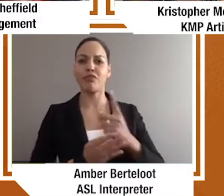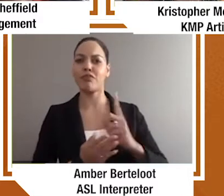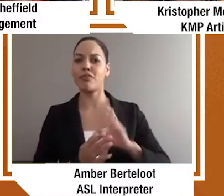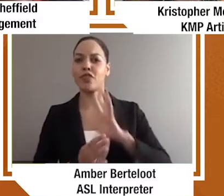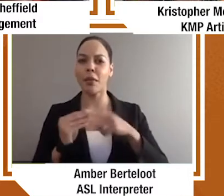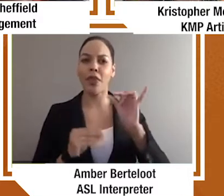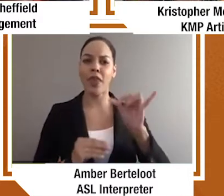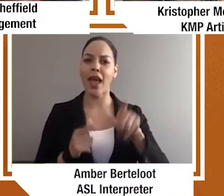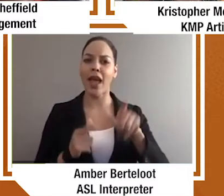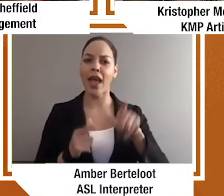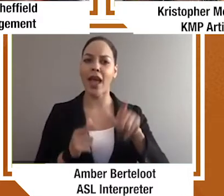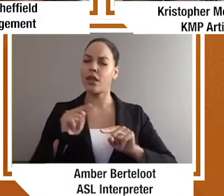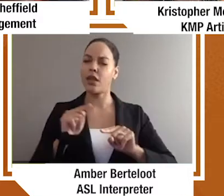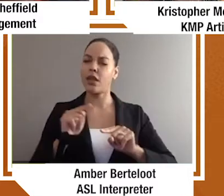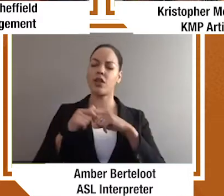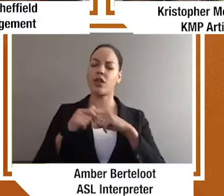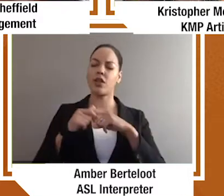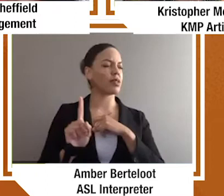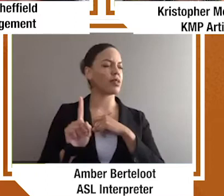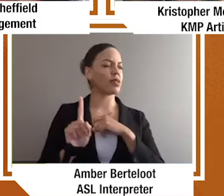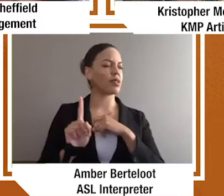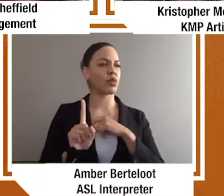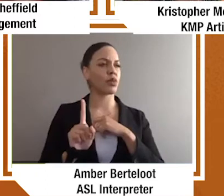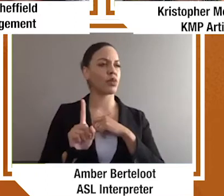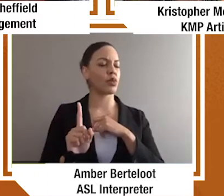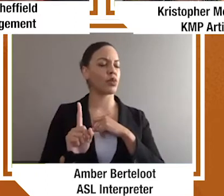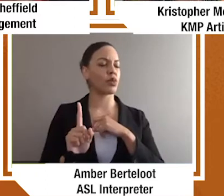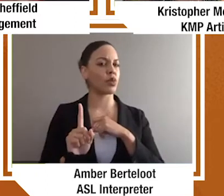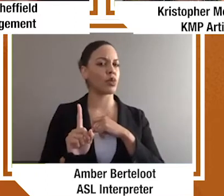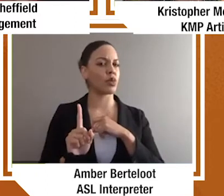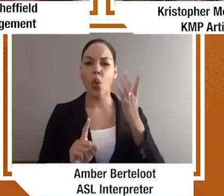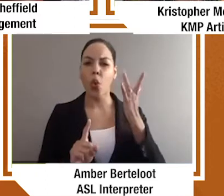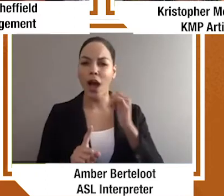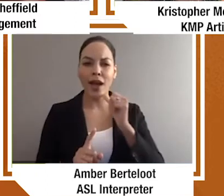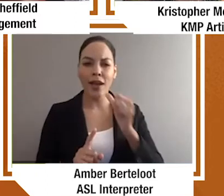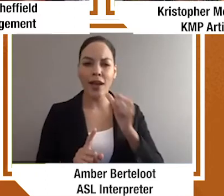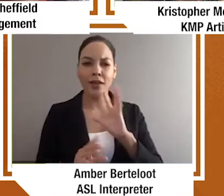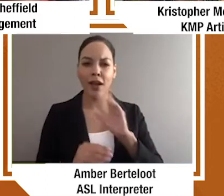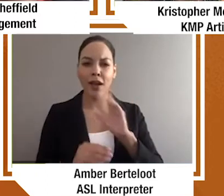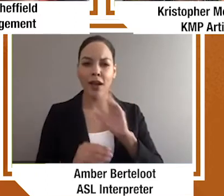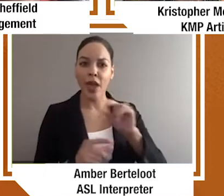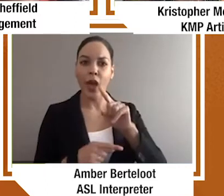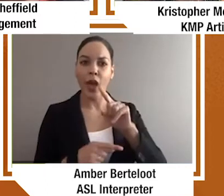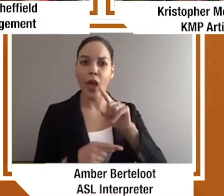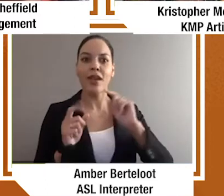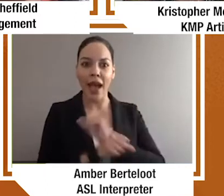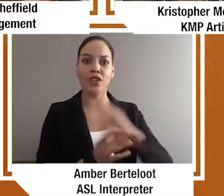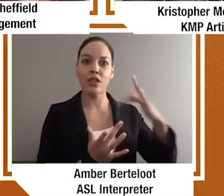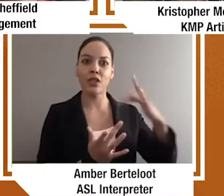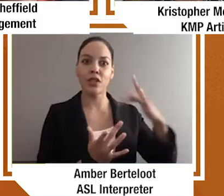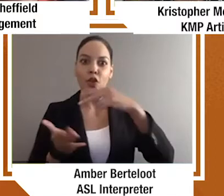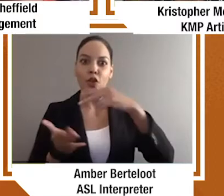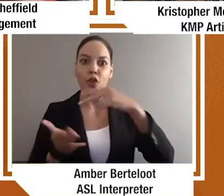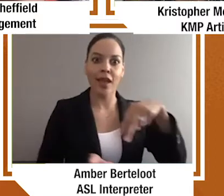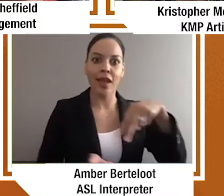like, wait, why didn't she talk about this when she was there, when she was going through